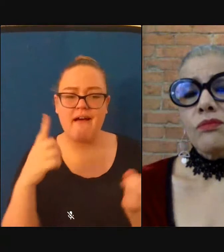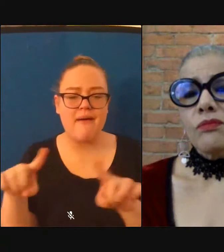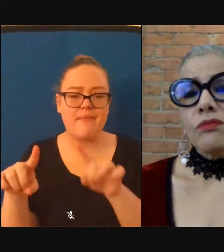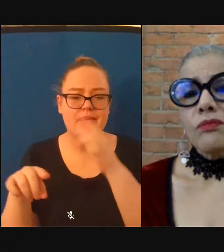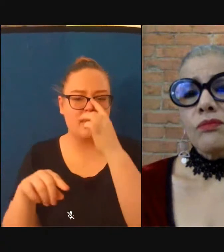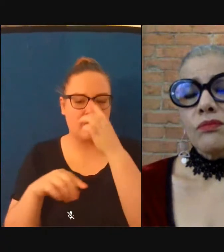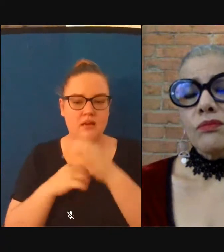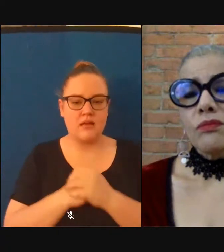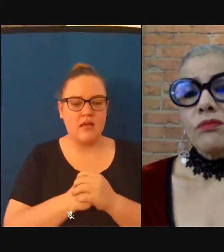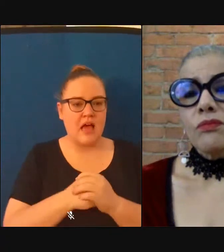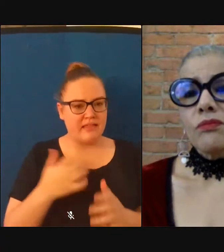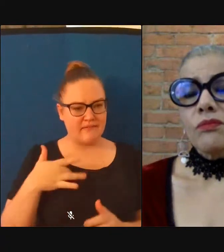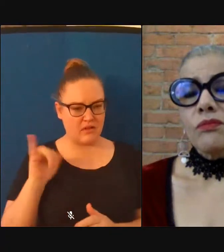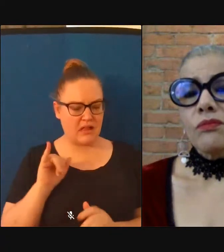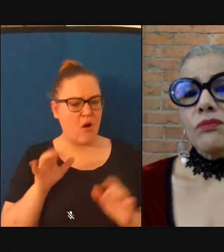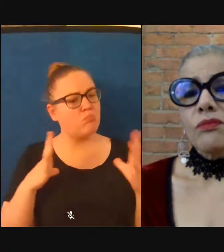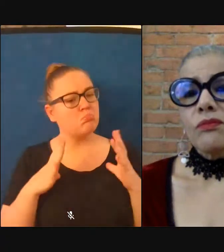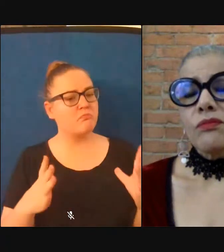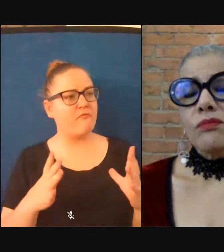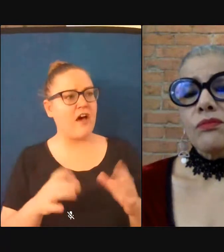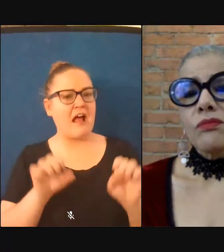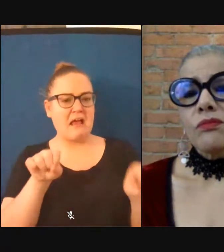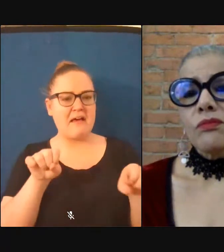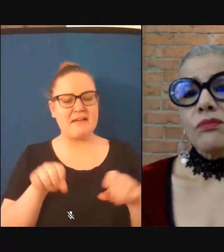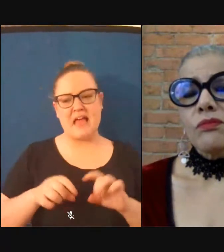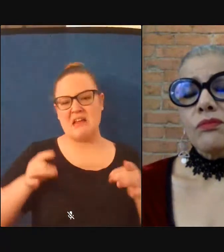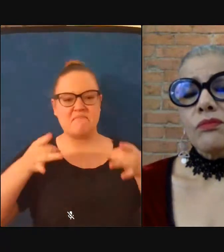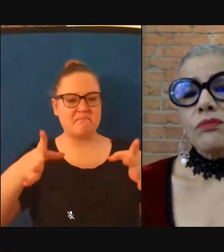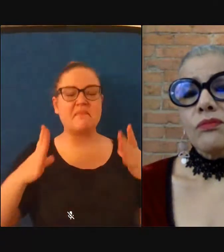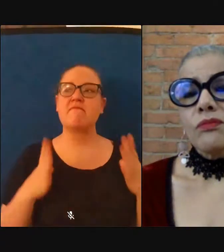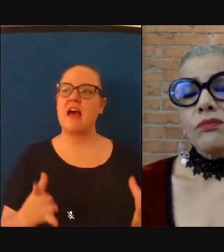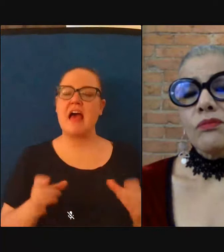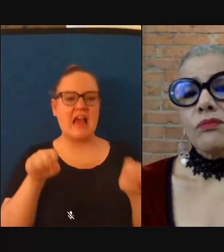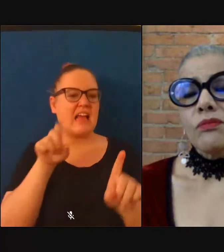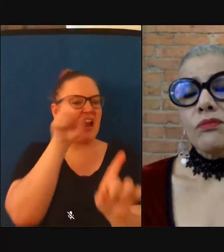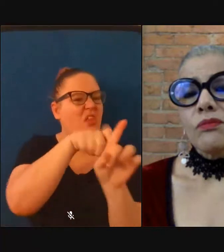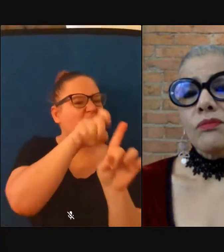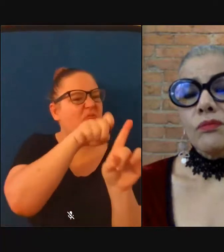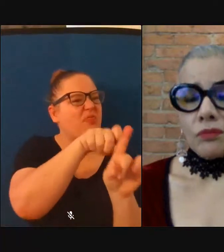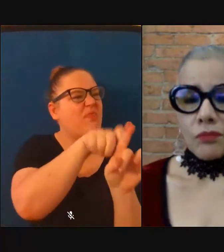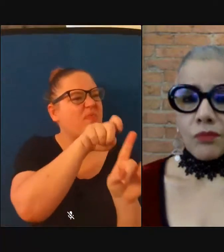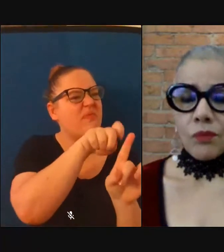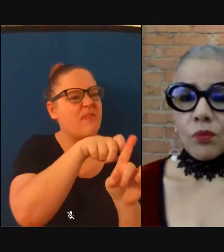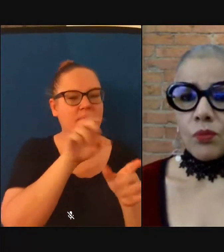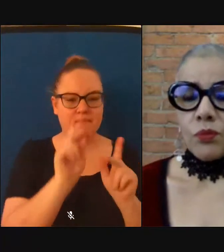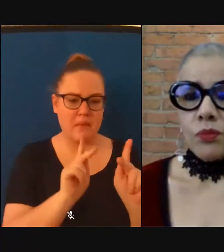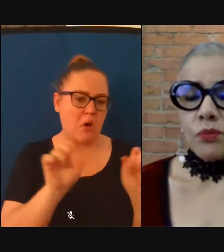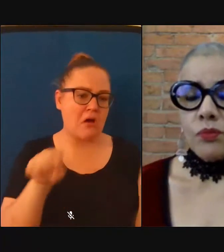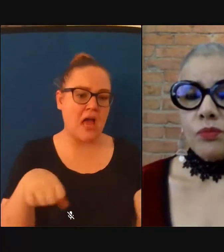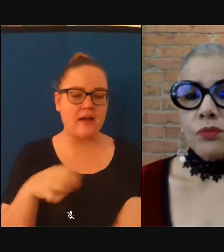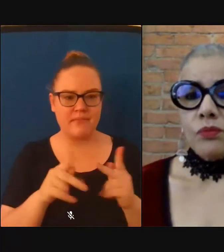it's okay to harass those people. Once you have, and that this sort of idea